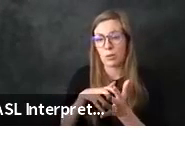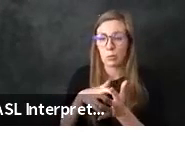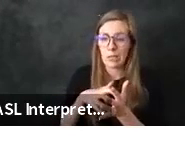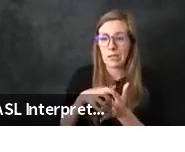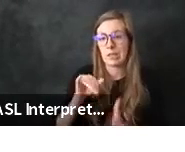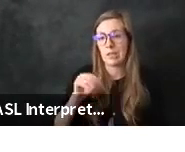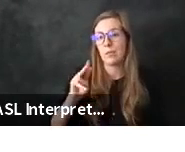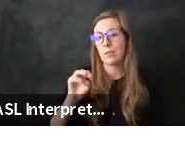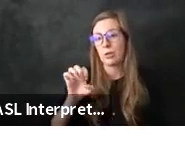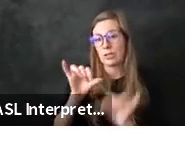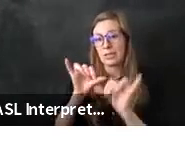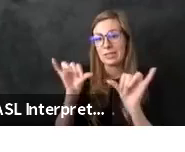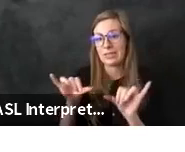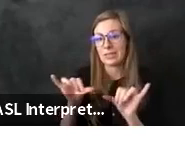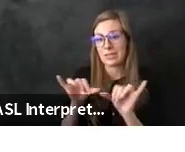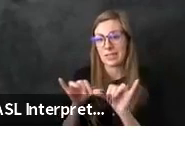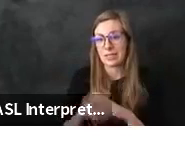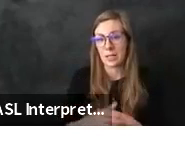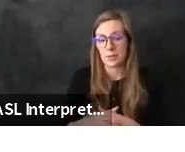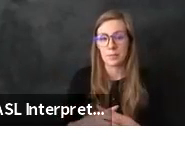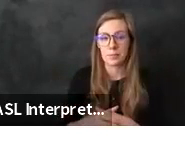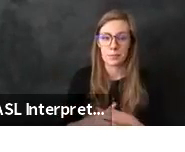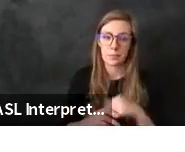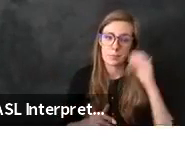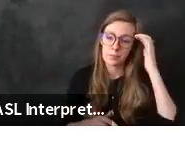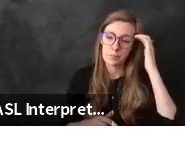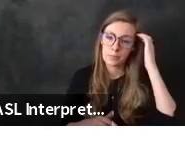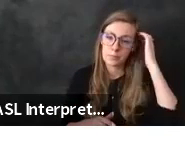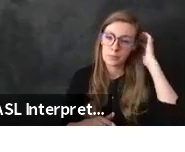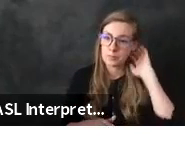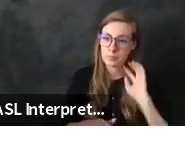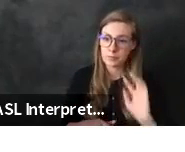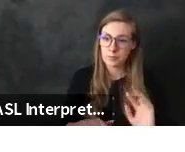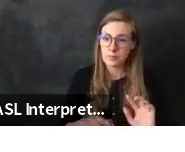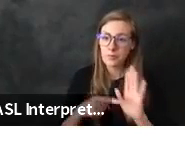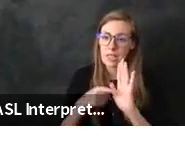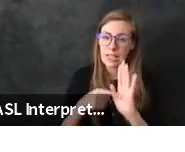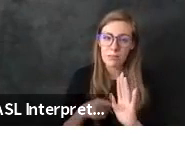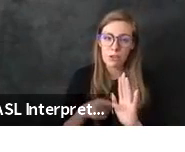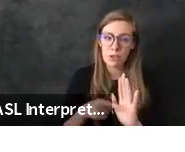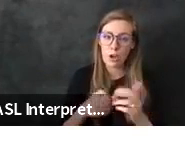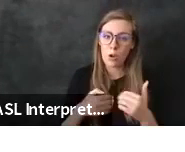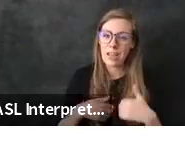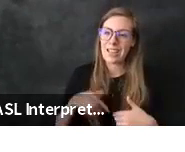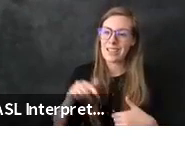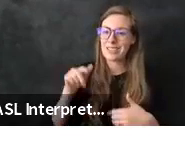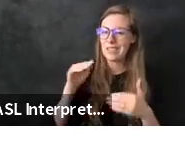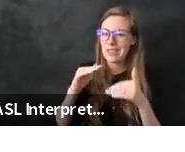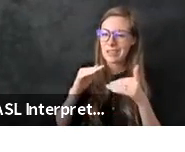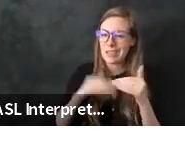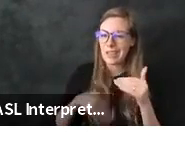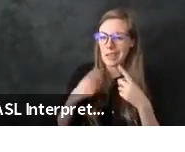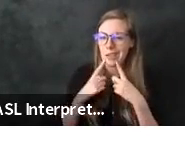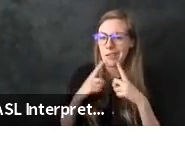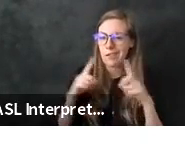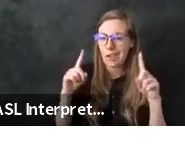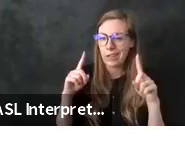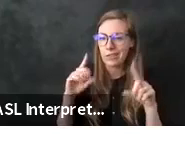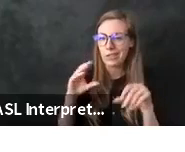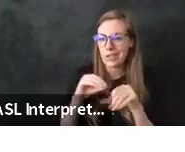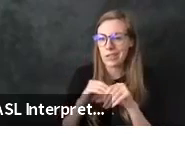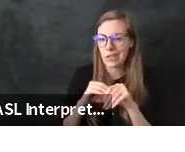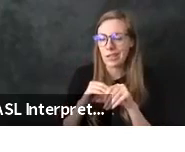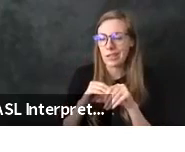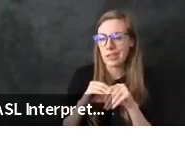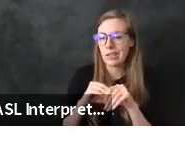US study, a recent study. And it's been shown that there's just lower vaccine effectiveness amongst immunocompromised